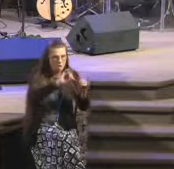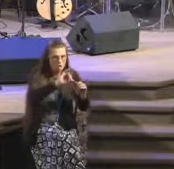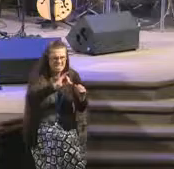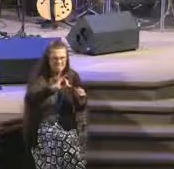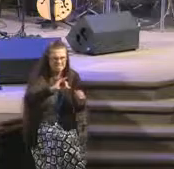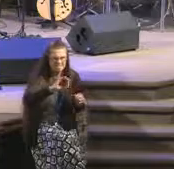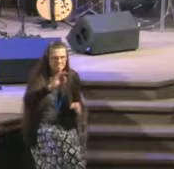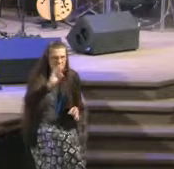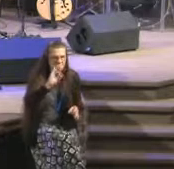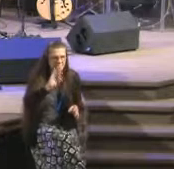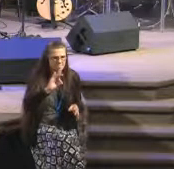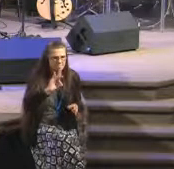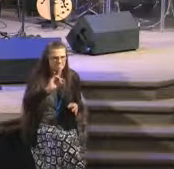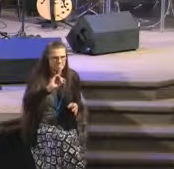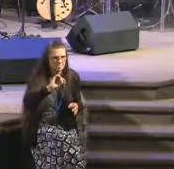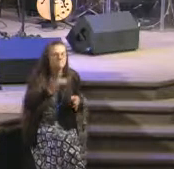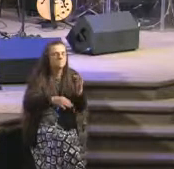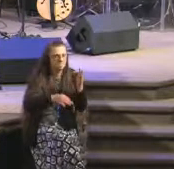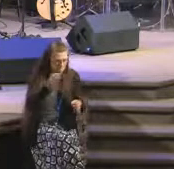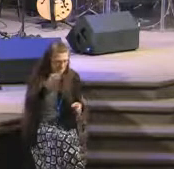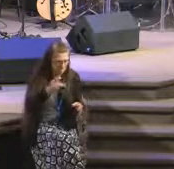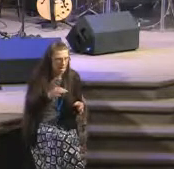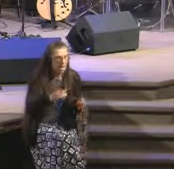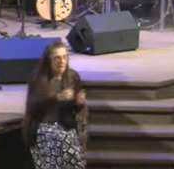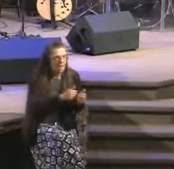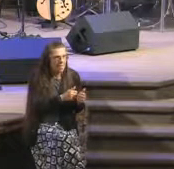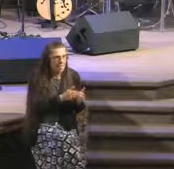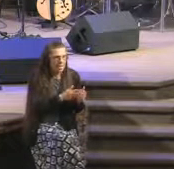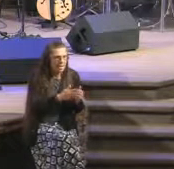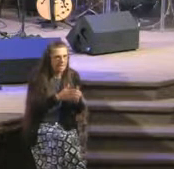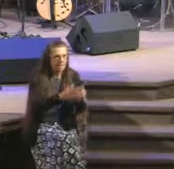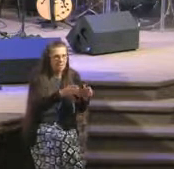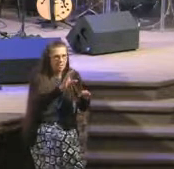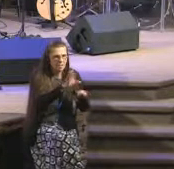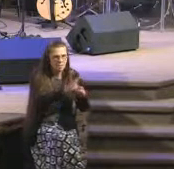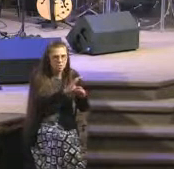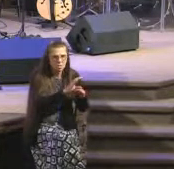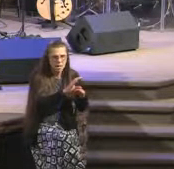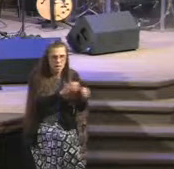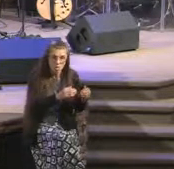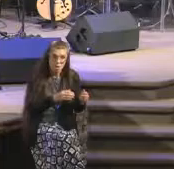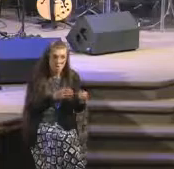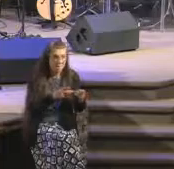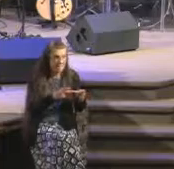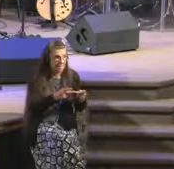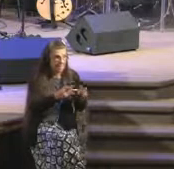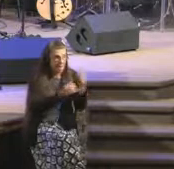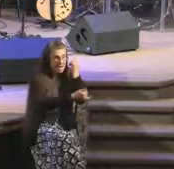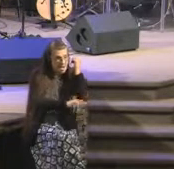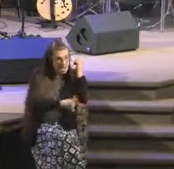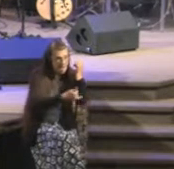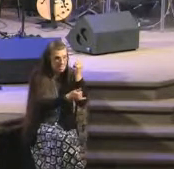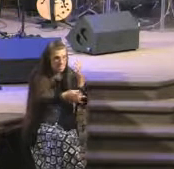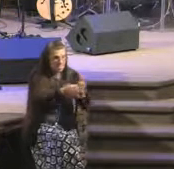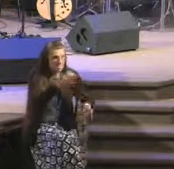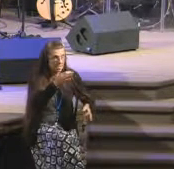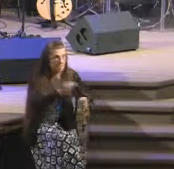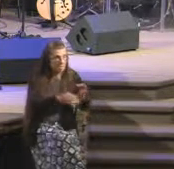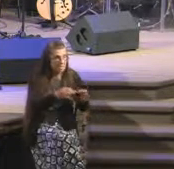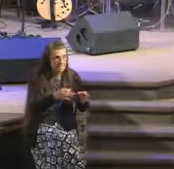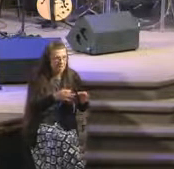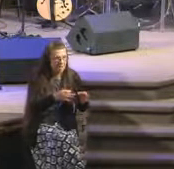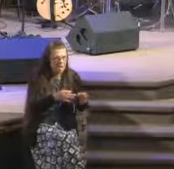the teachings and the leadings of the church in order to lead the nation in power and justice. They're supposed to, because